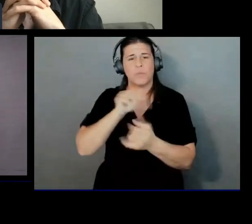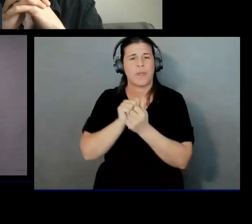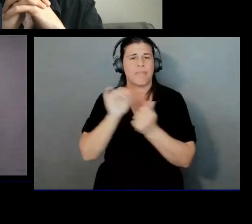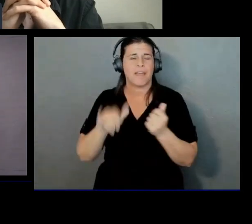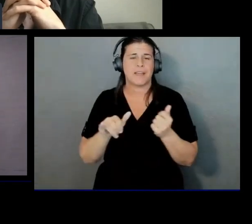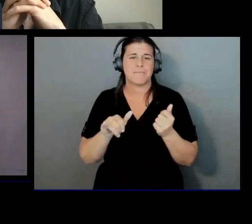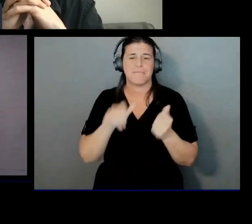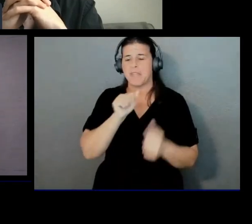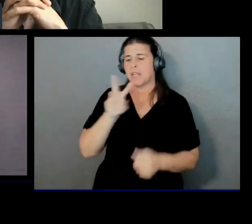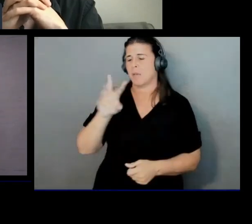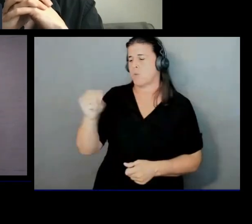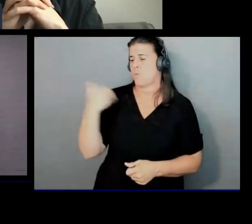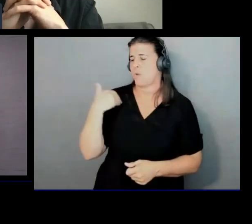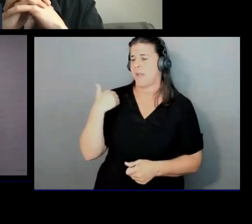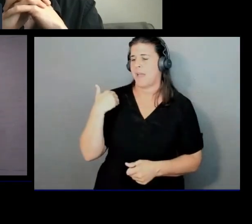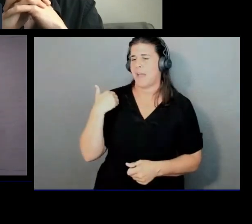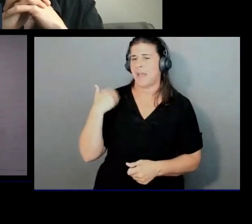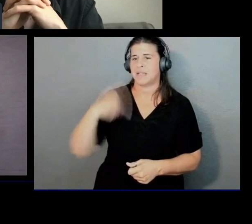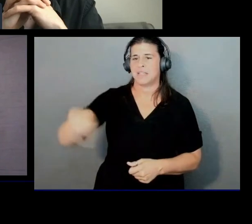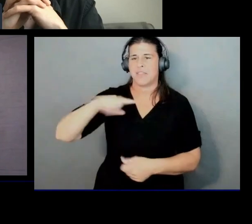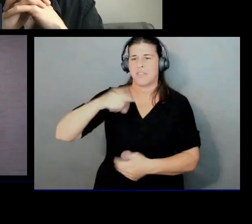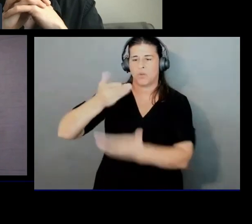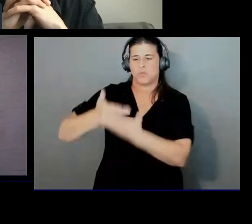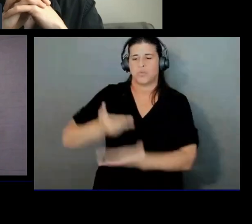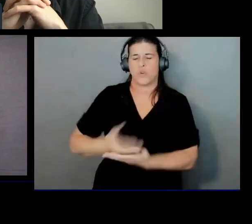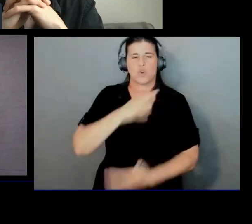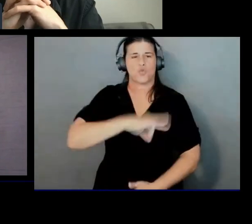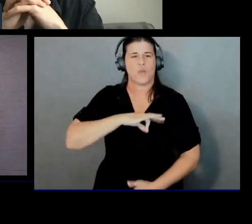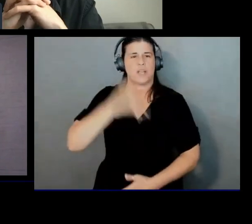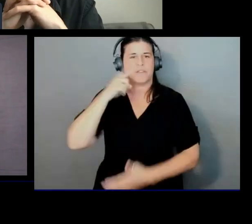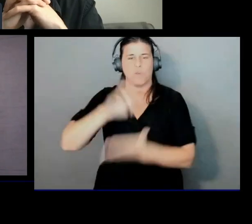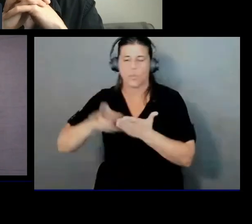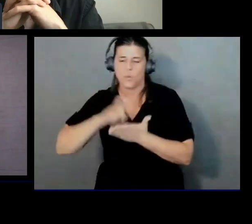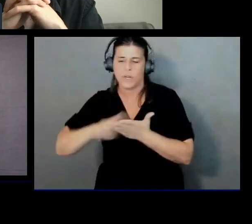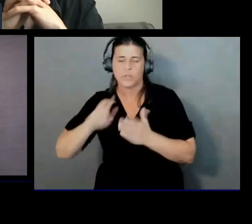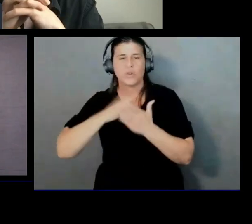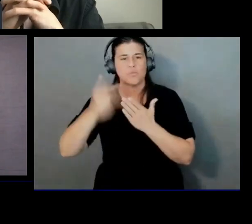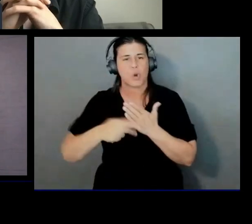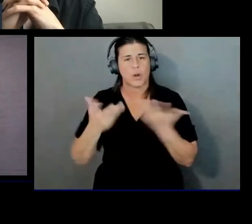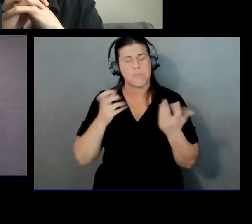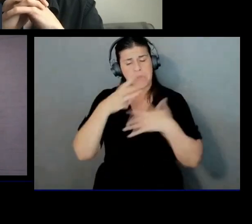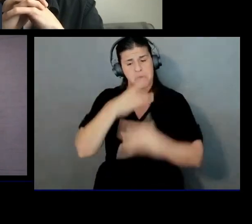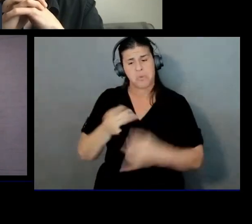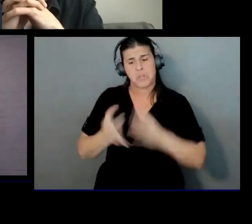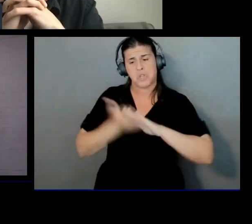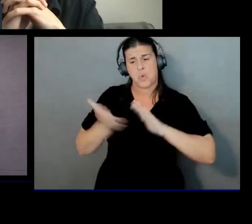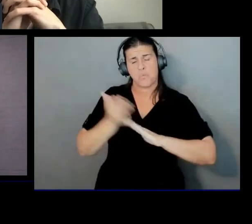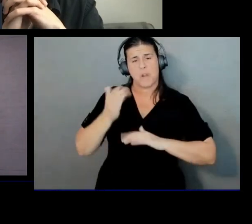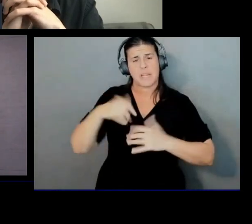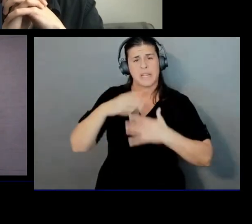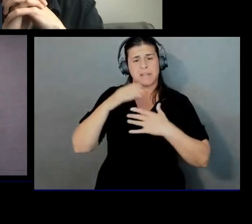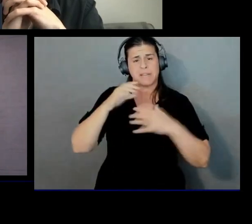AWS has this credits for research program. So if you're interested in running an experiment on a quantum computer,